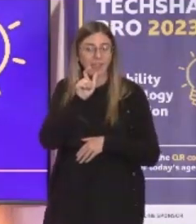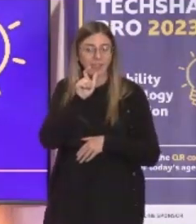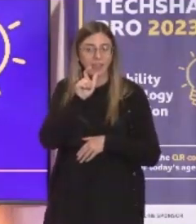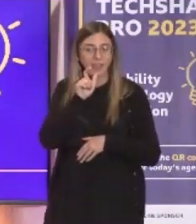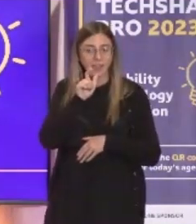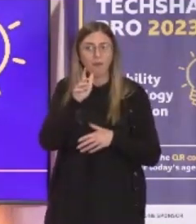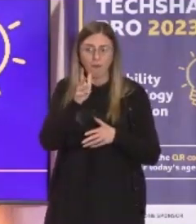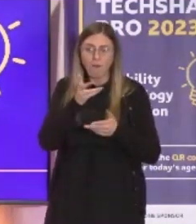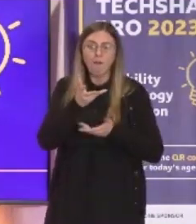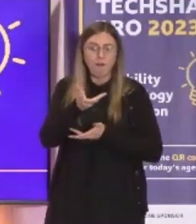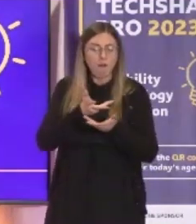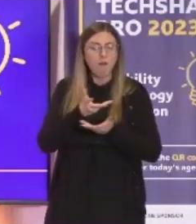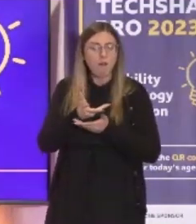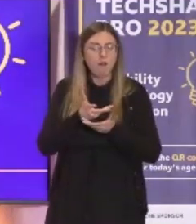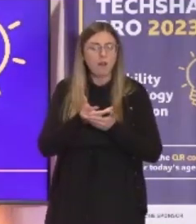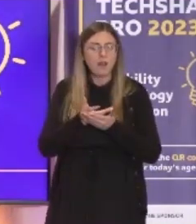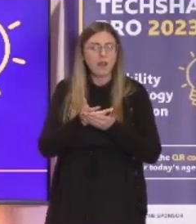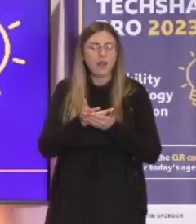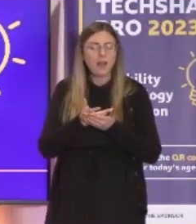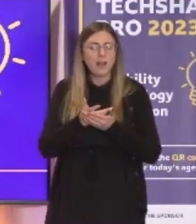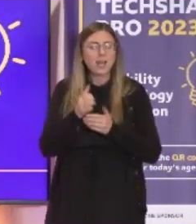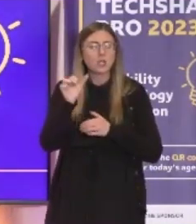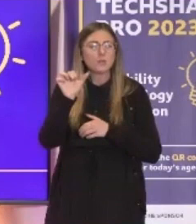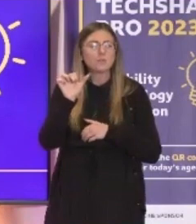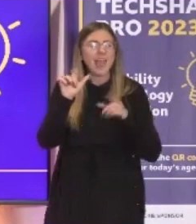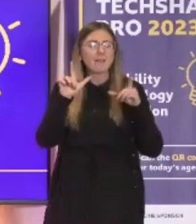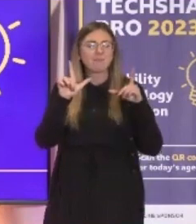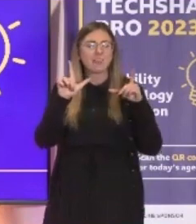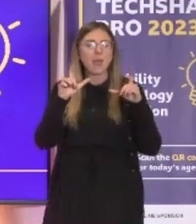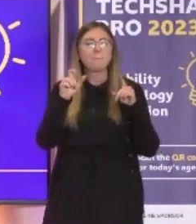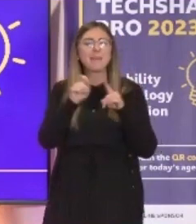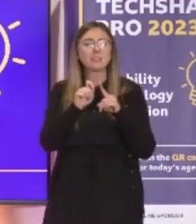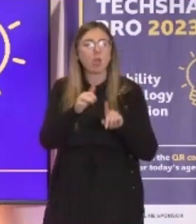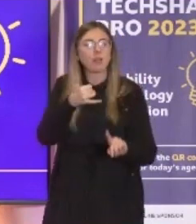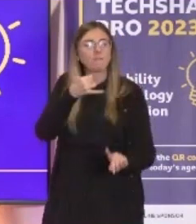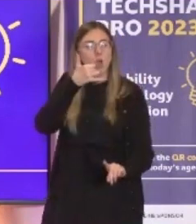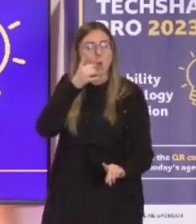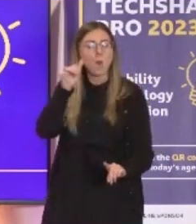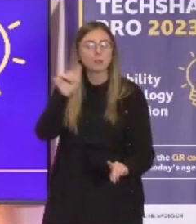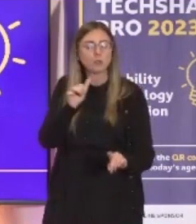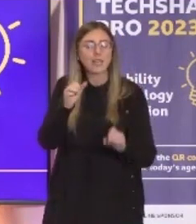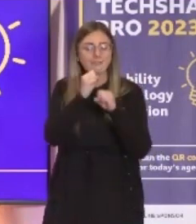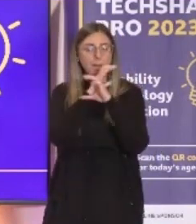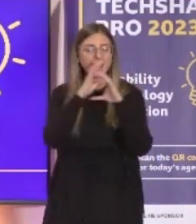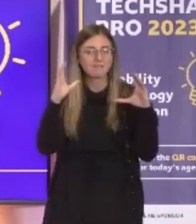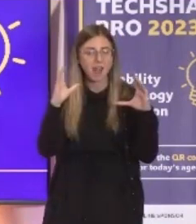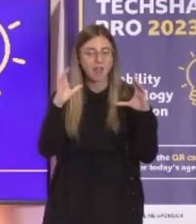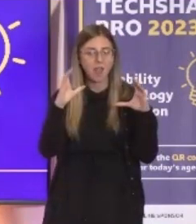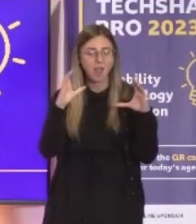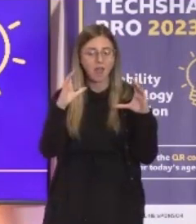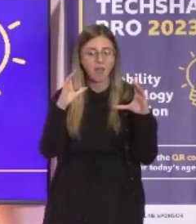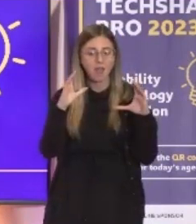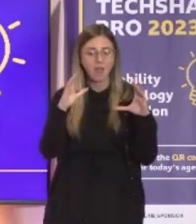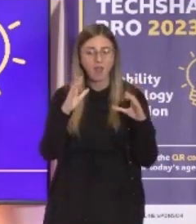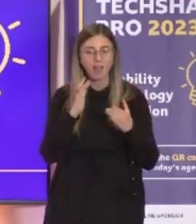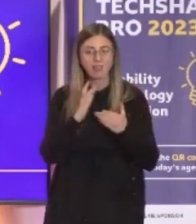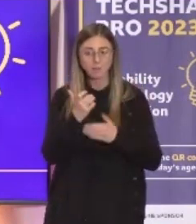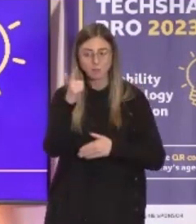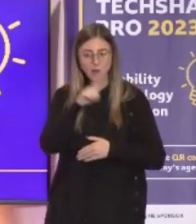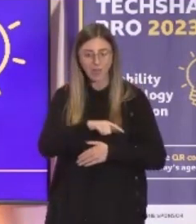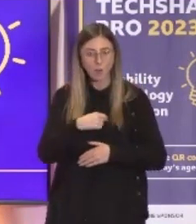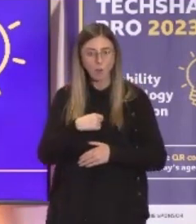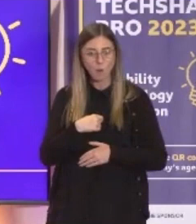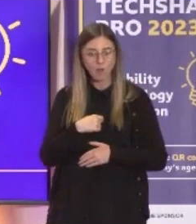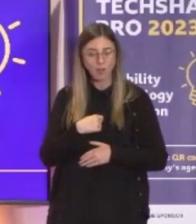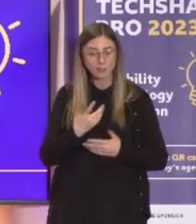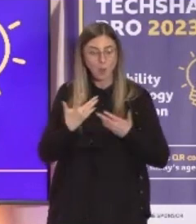said, the Pixel should really have a magnifier. You've got such a great camera. It'd be really cool. I thought, that would be really neat. So